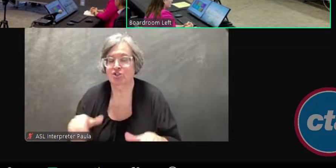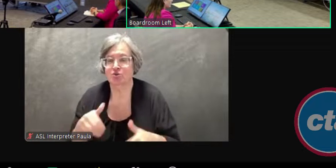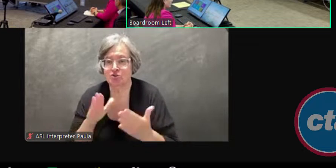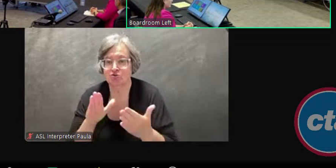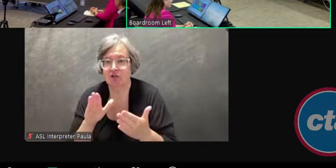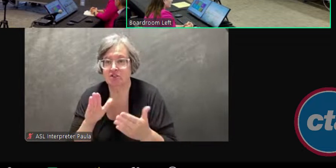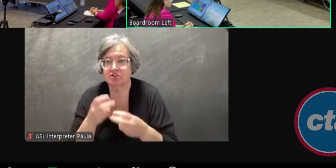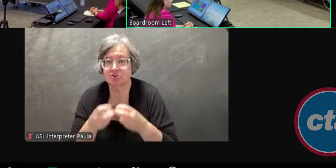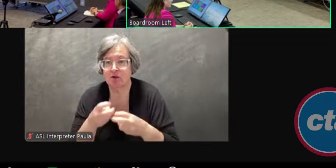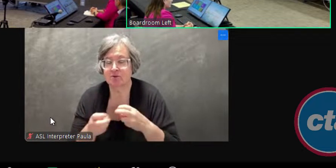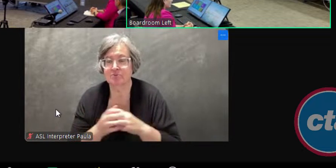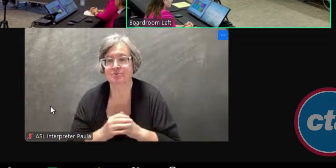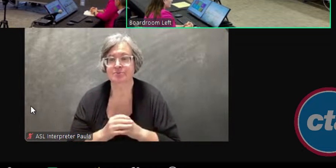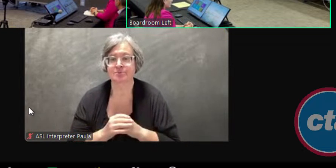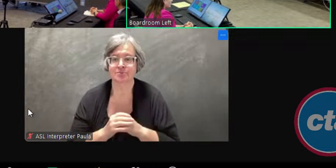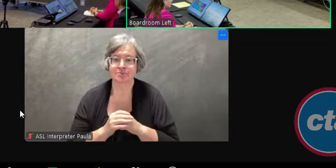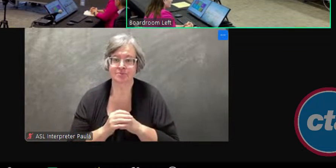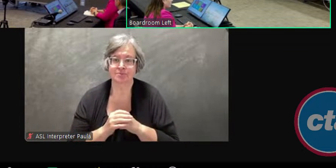that?